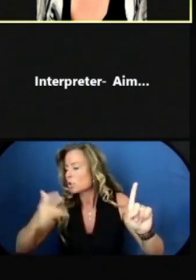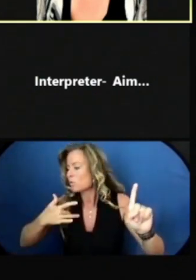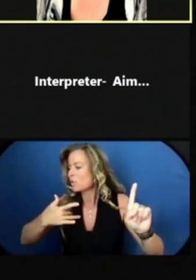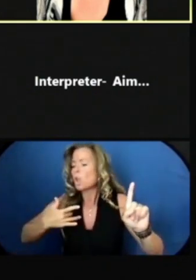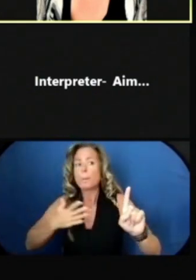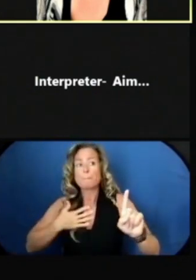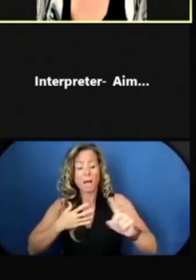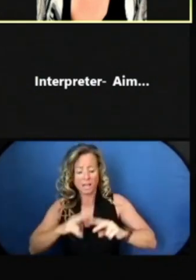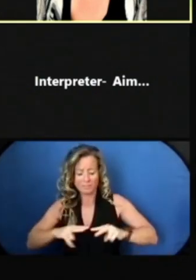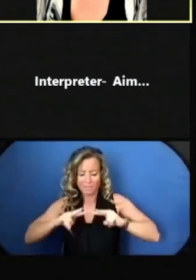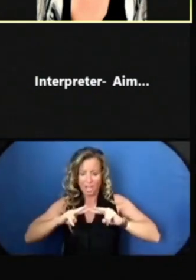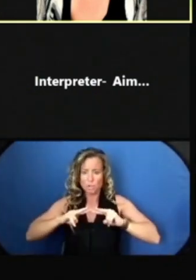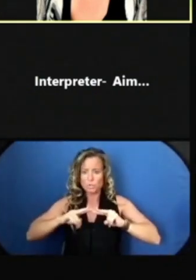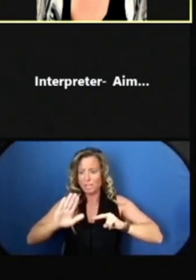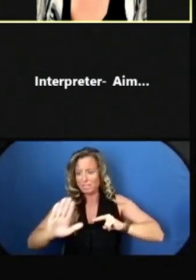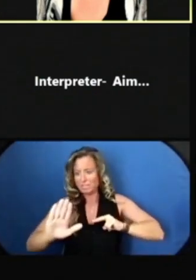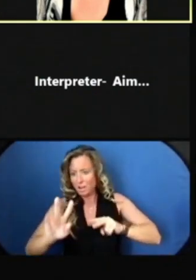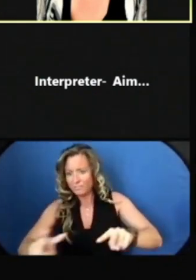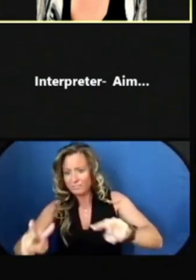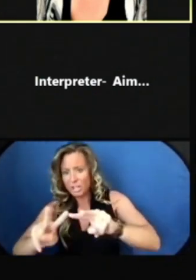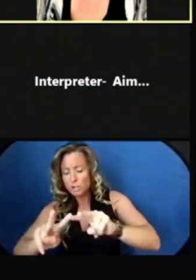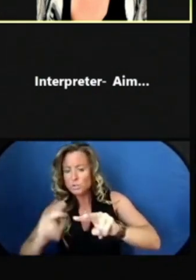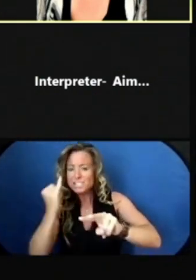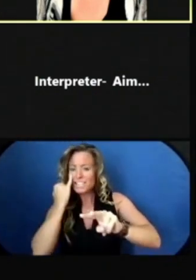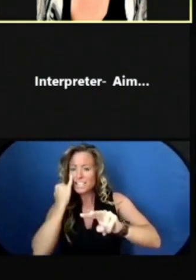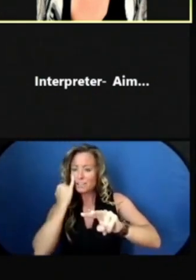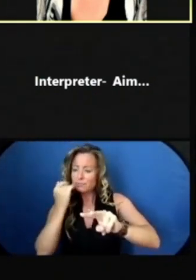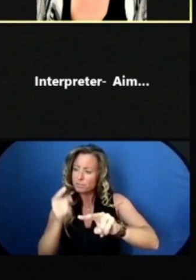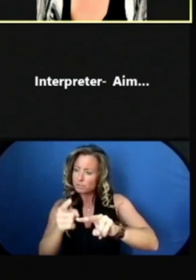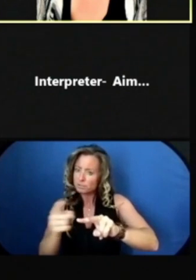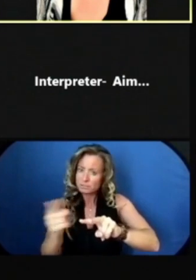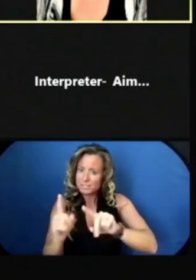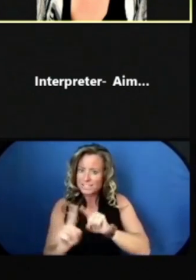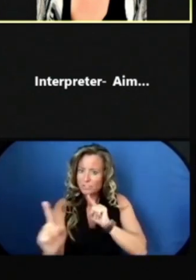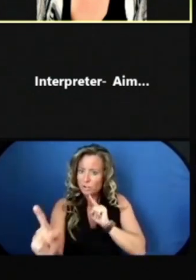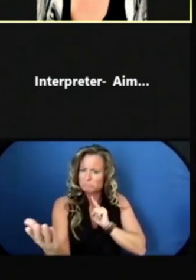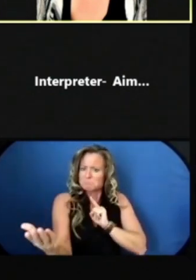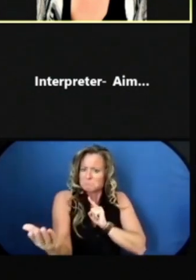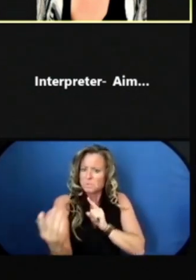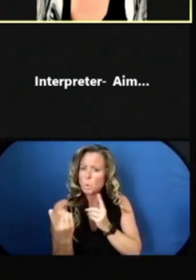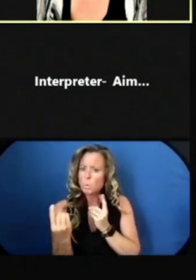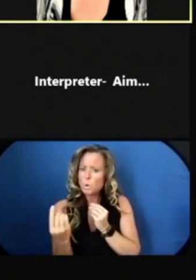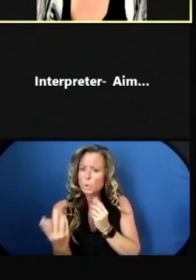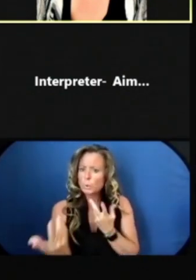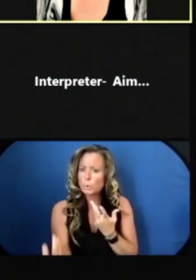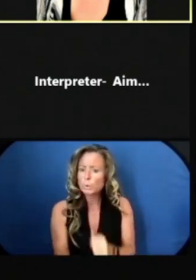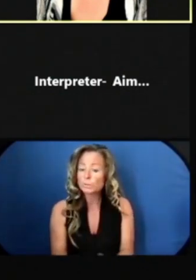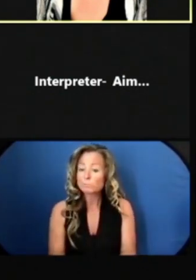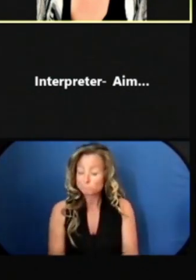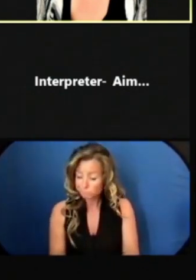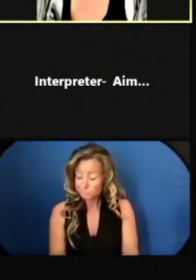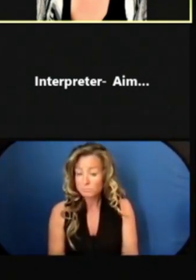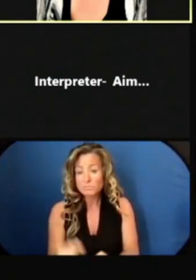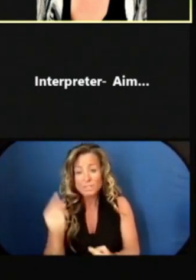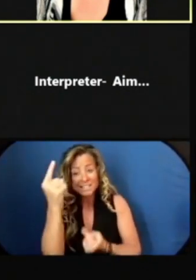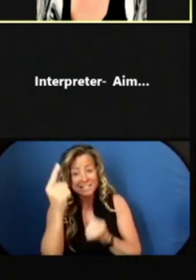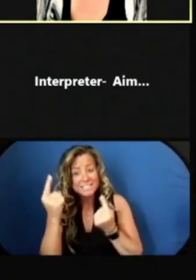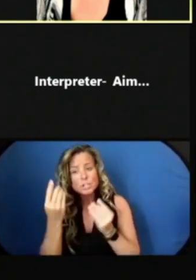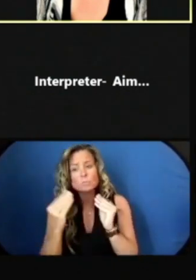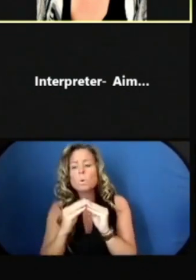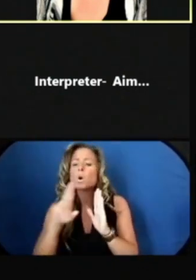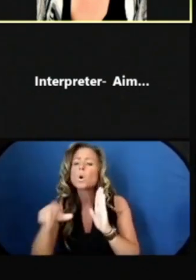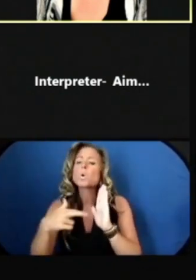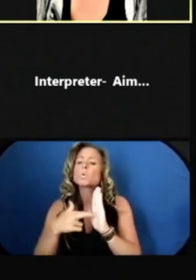of values, or if your audience holds a different set of values? And maybe consider a bit of role playing